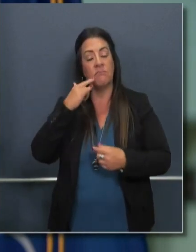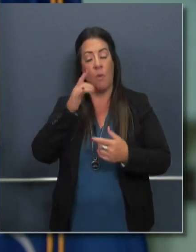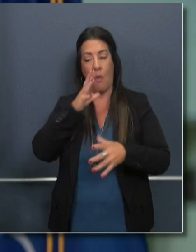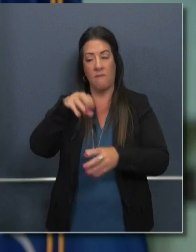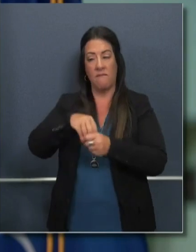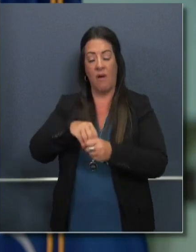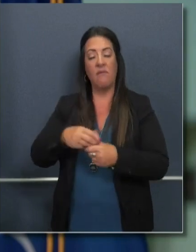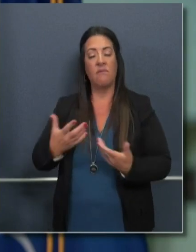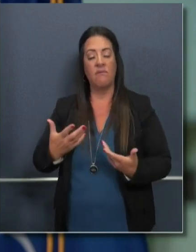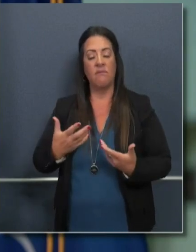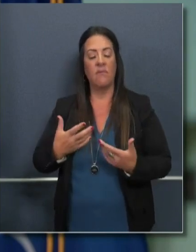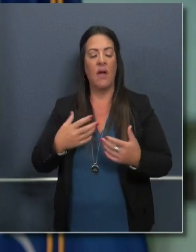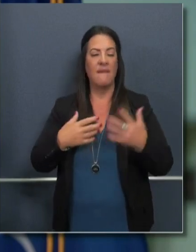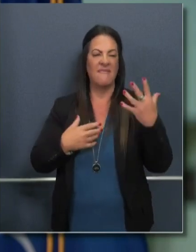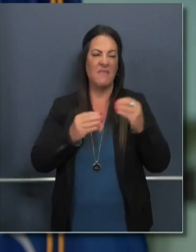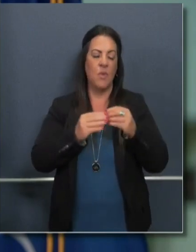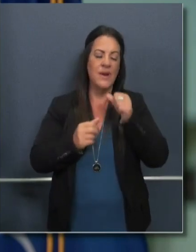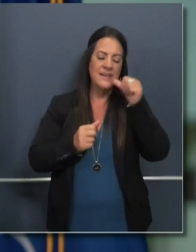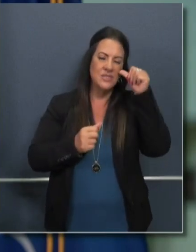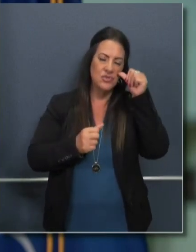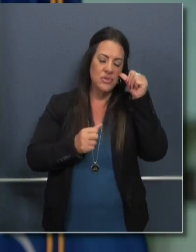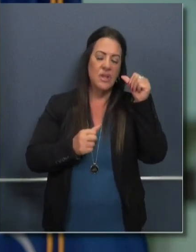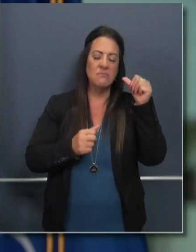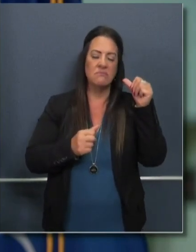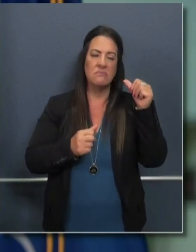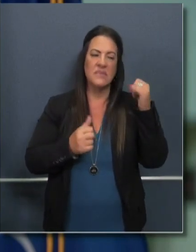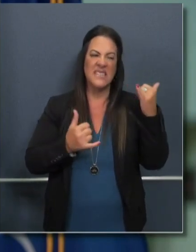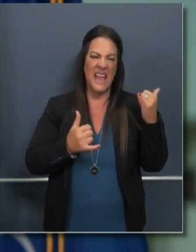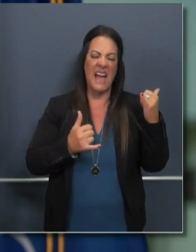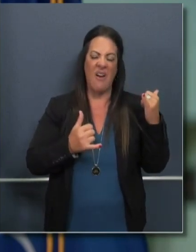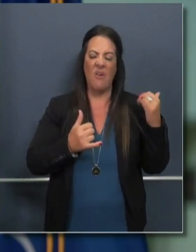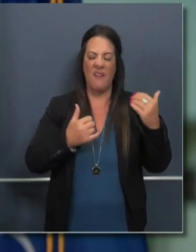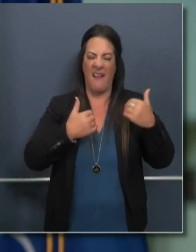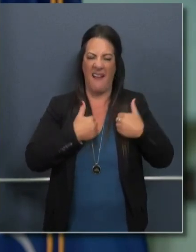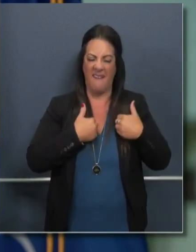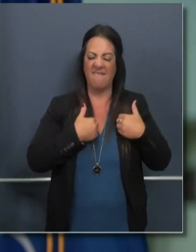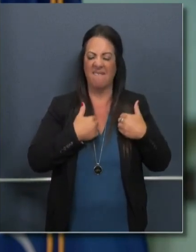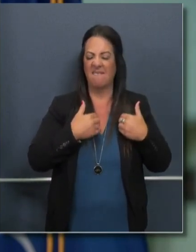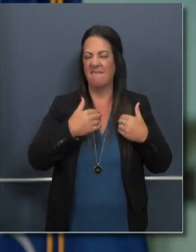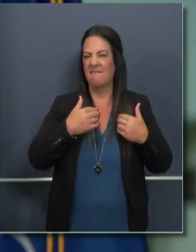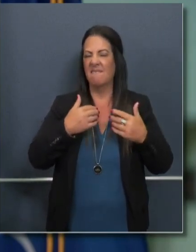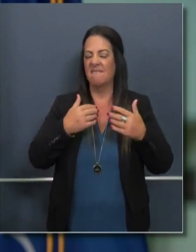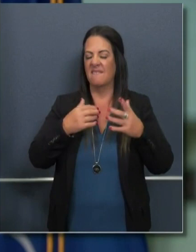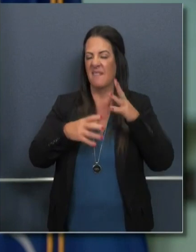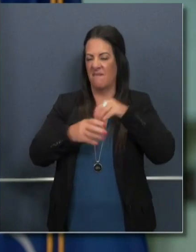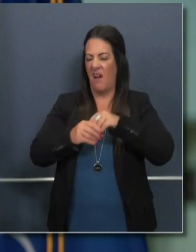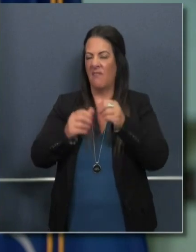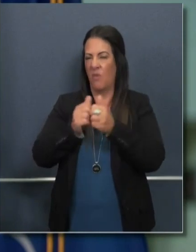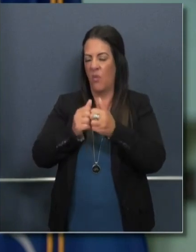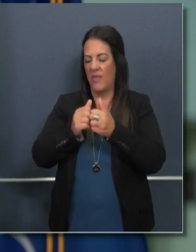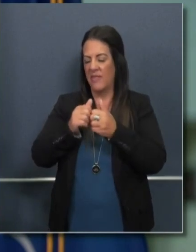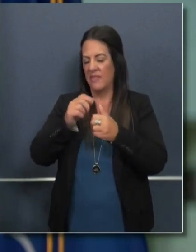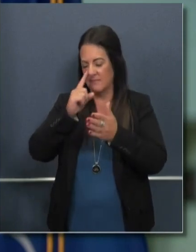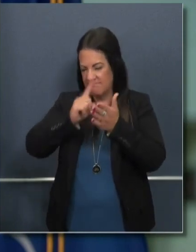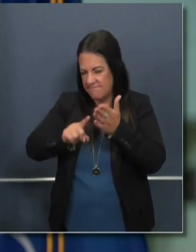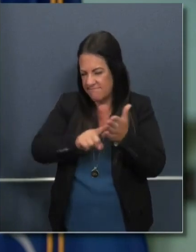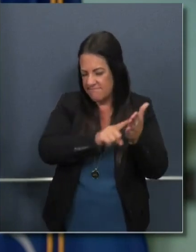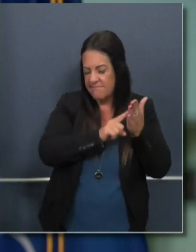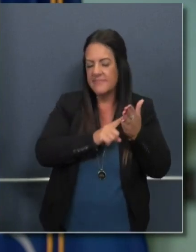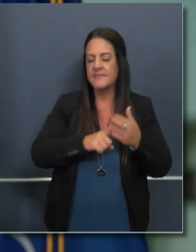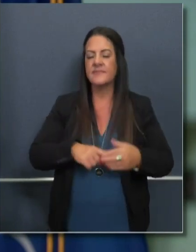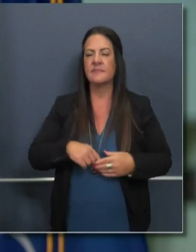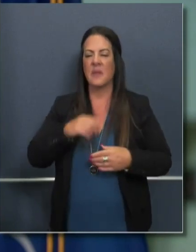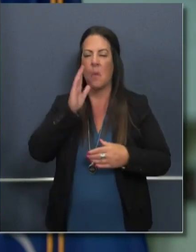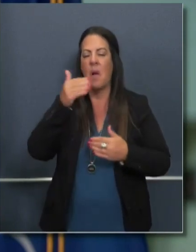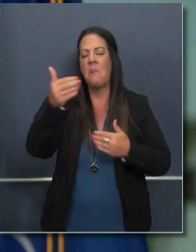5 more joined us yesterday. Many more will join over the course of the next few weeks. We're well on our way to